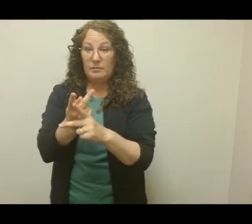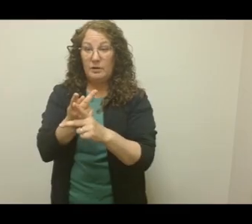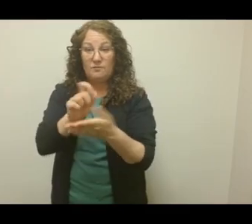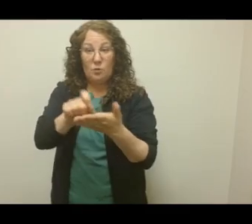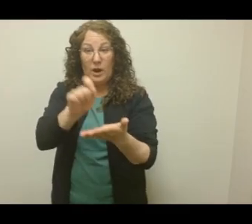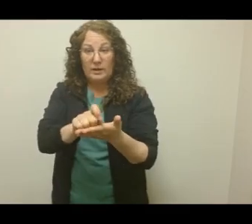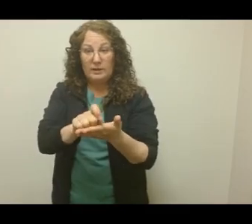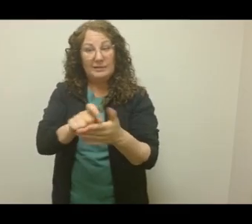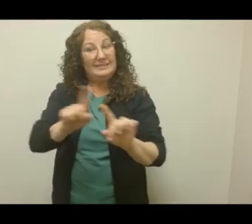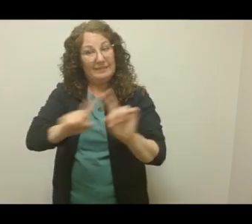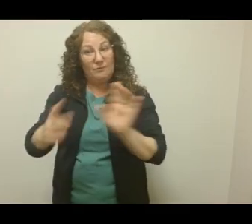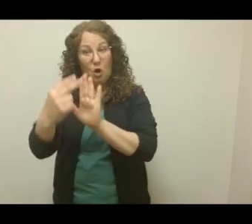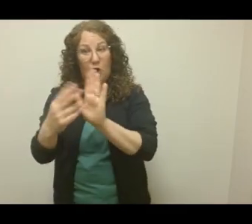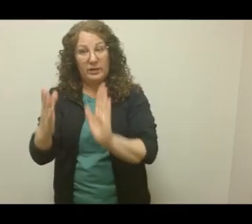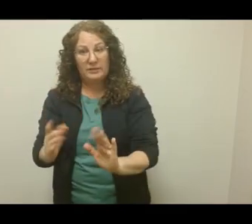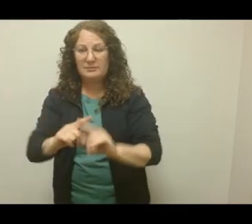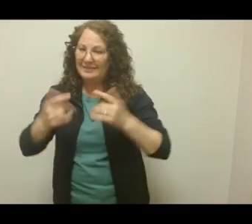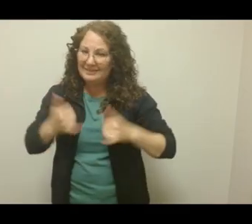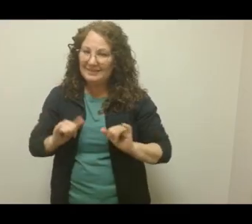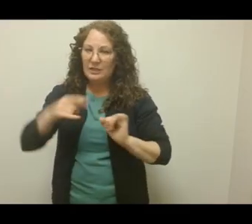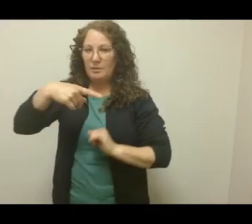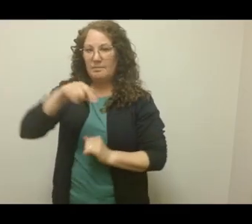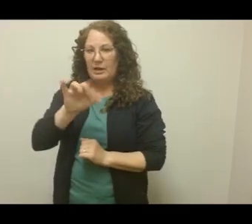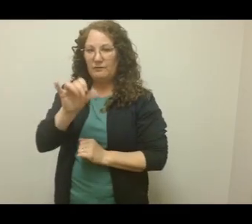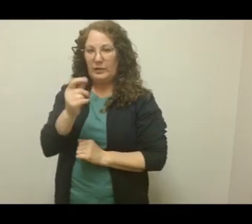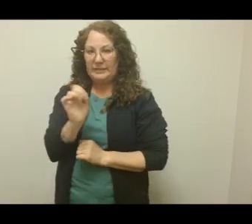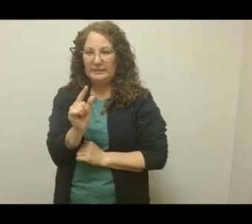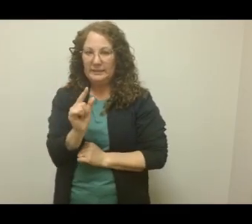they still went through the paraphrasing process.